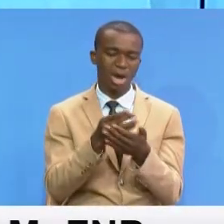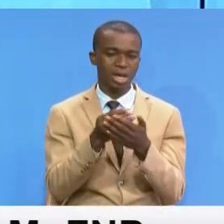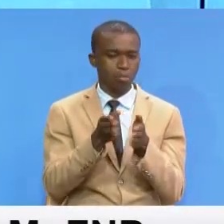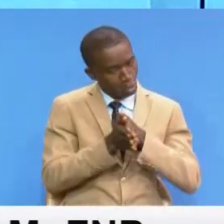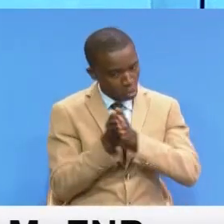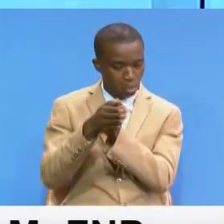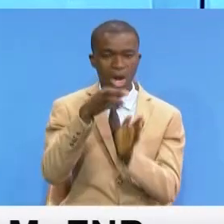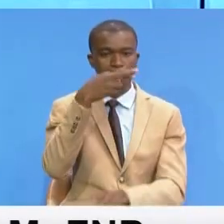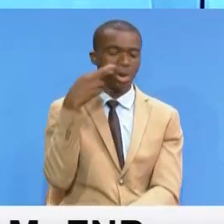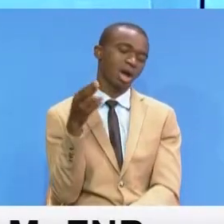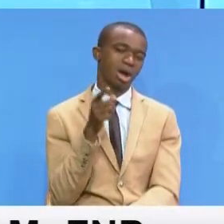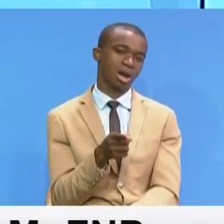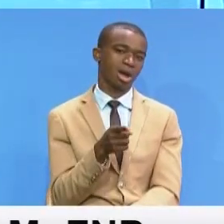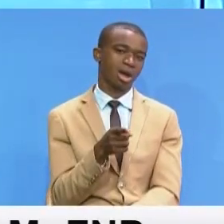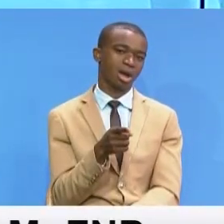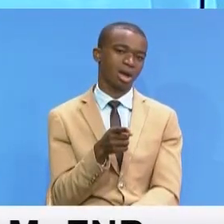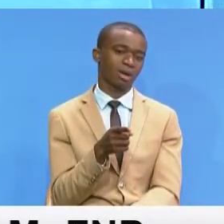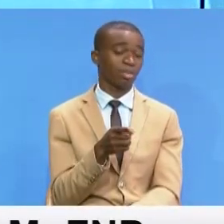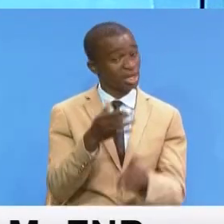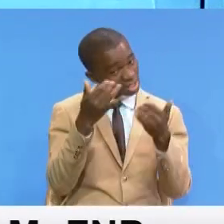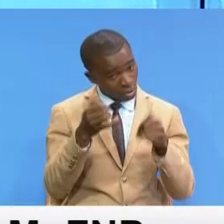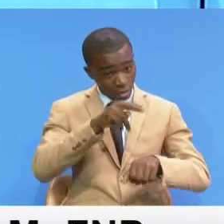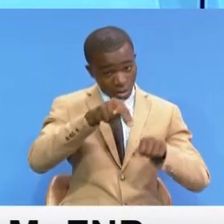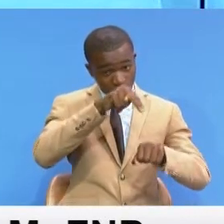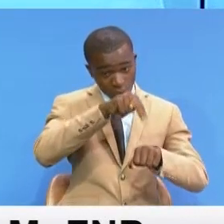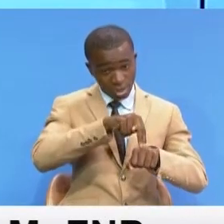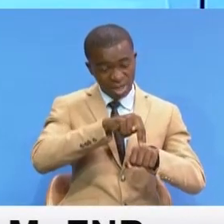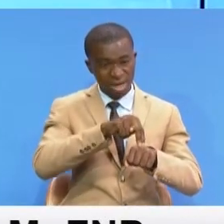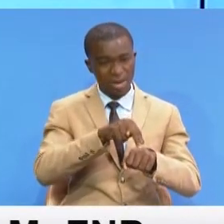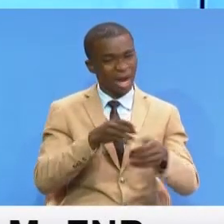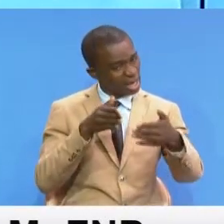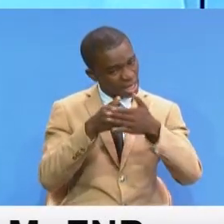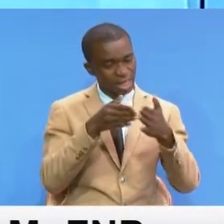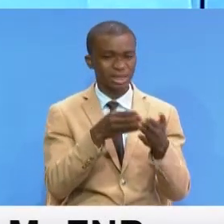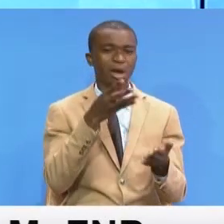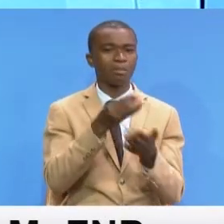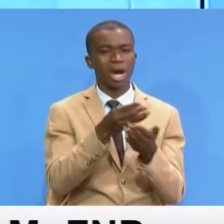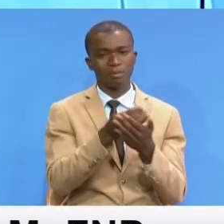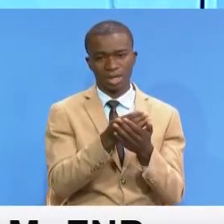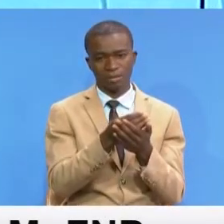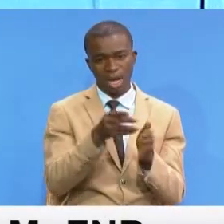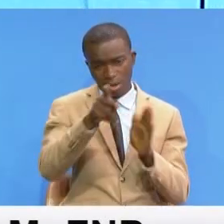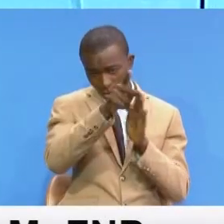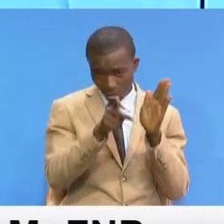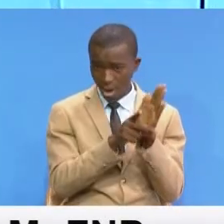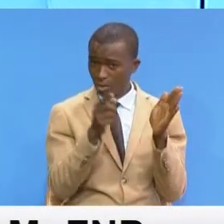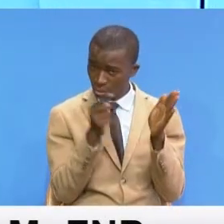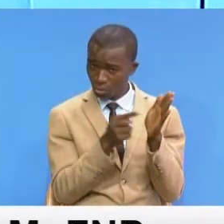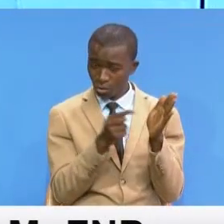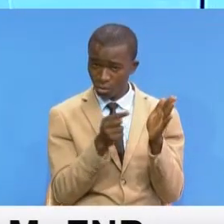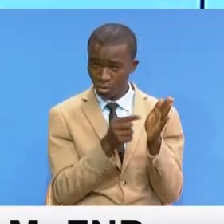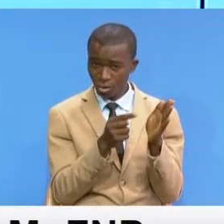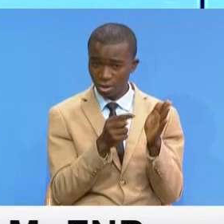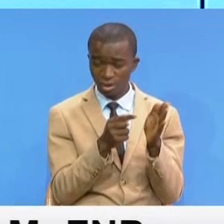terrorism and proliferation. The National Anti-Money Laundering and Countering Terrorism Financing